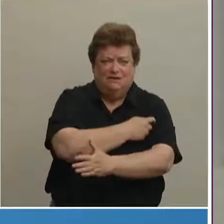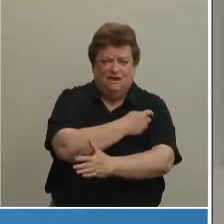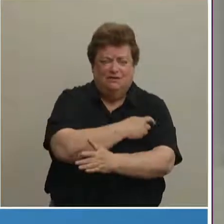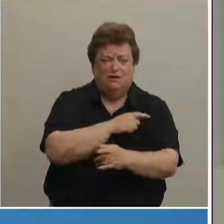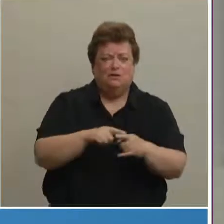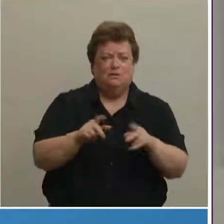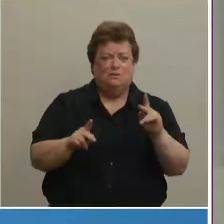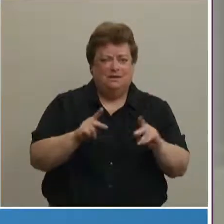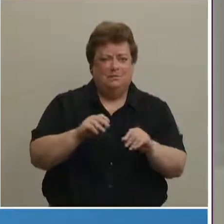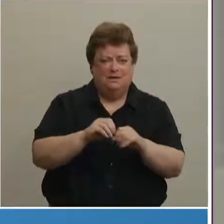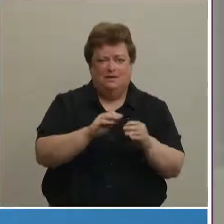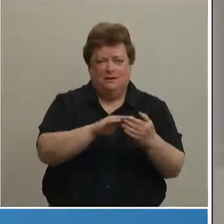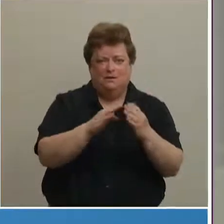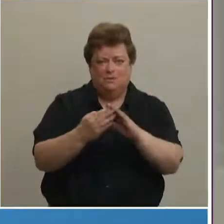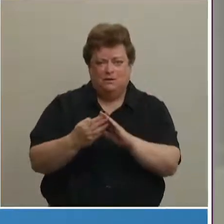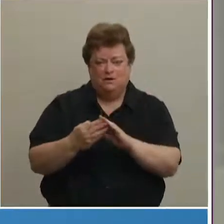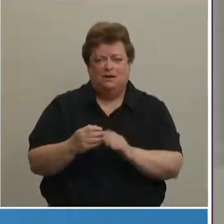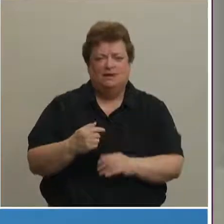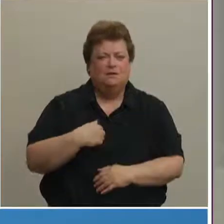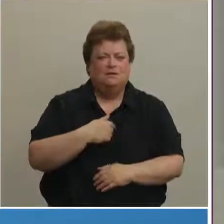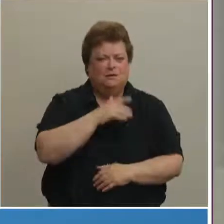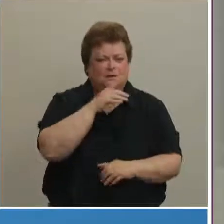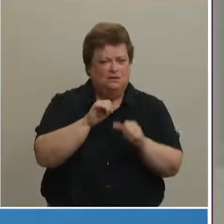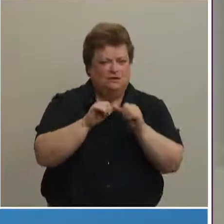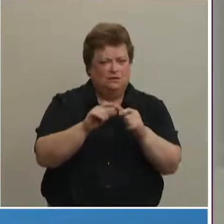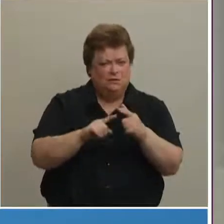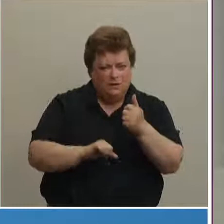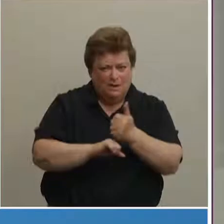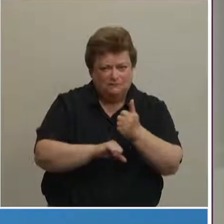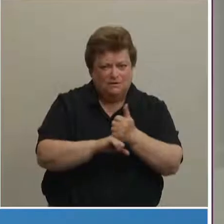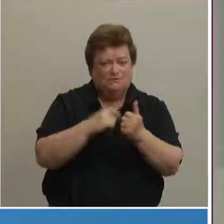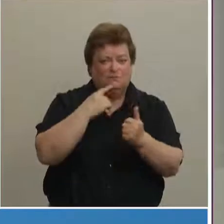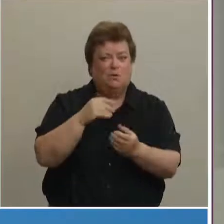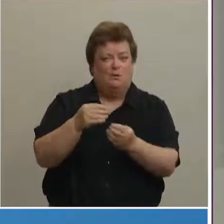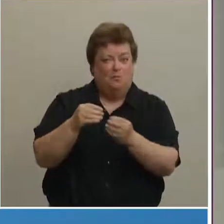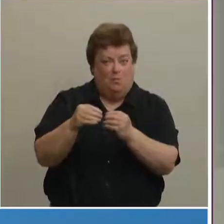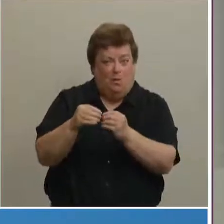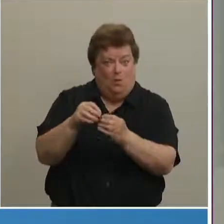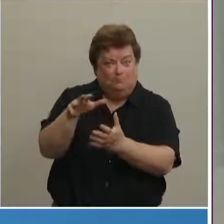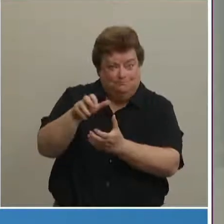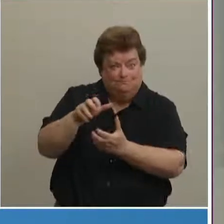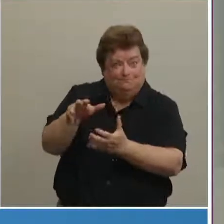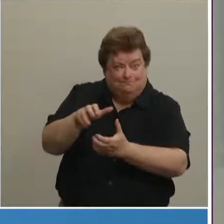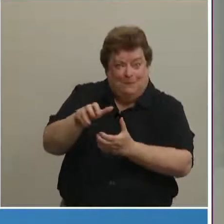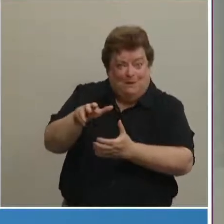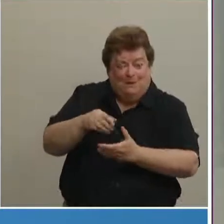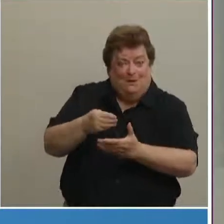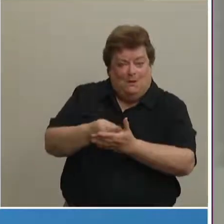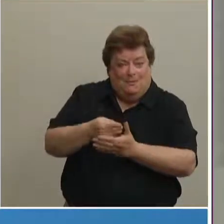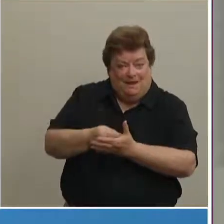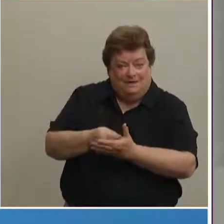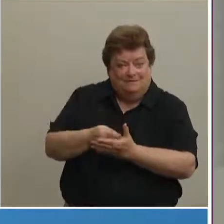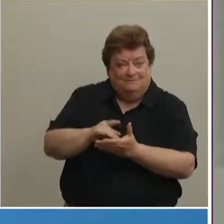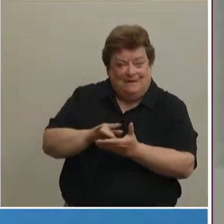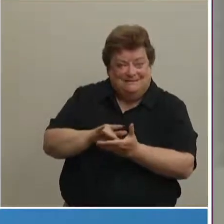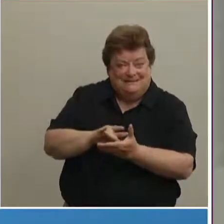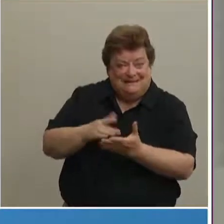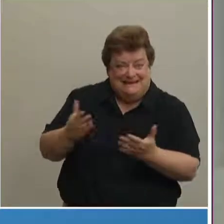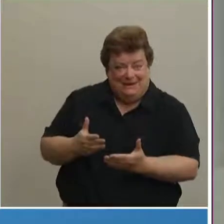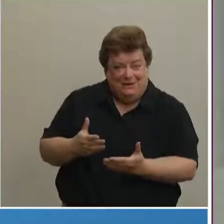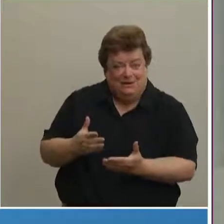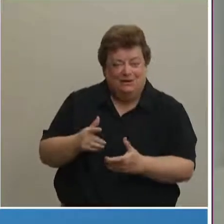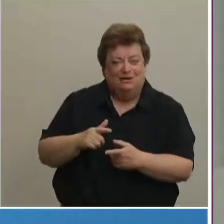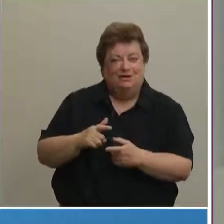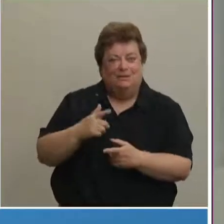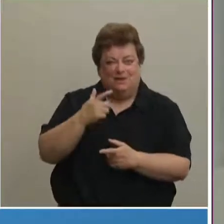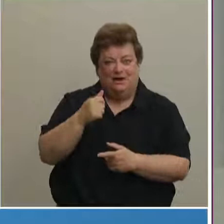residents of our community. We will continue to advocate for a greater supply of doses to be allocated here where demand for vaccinations